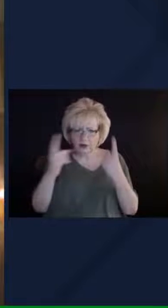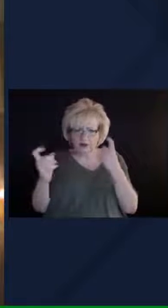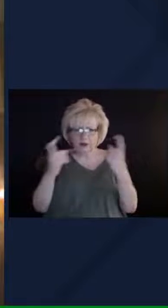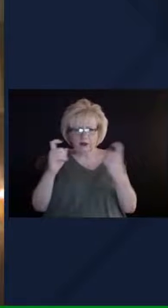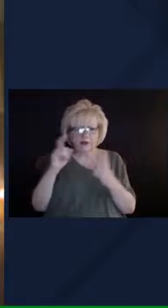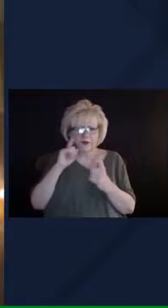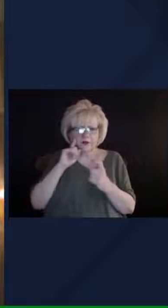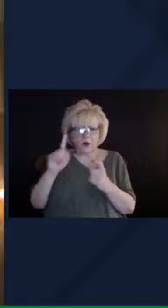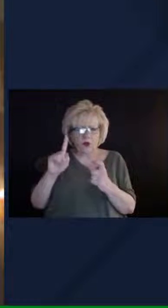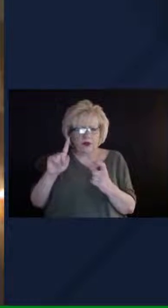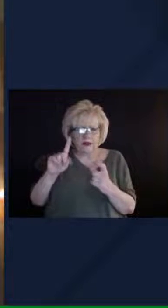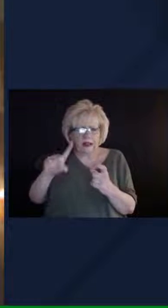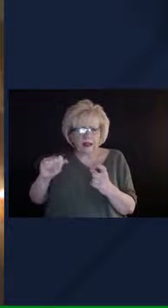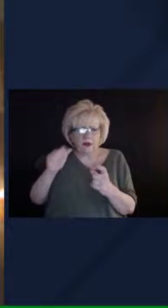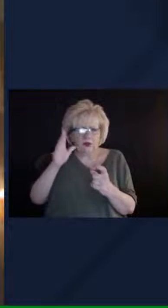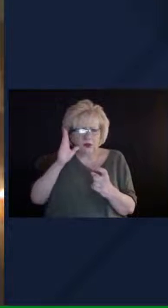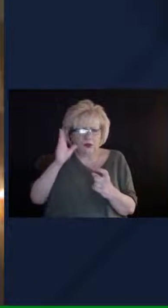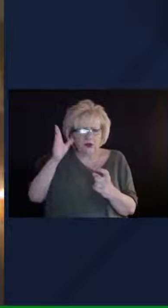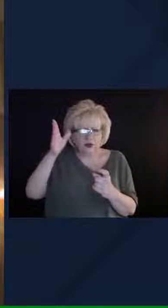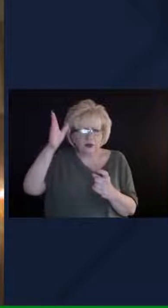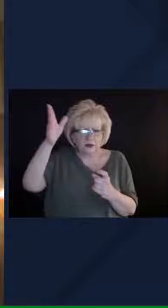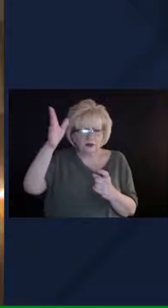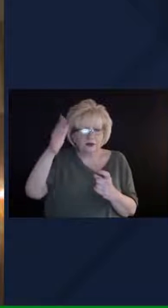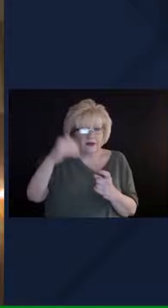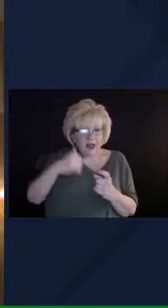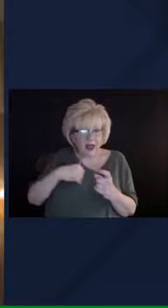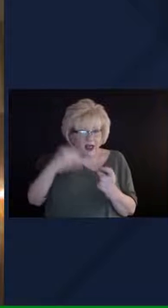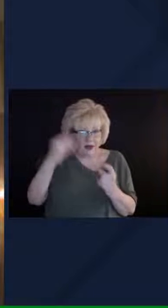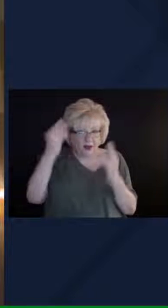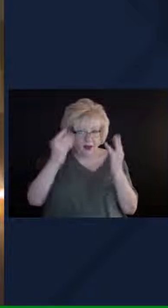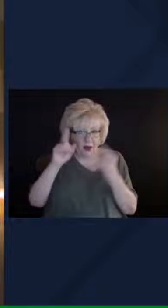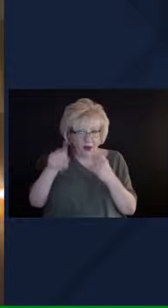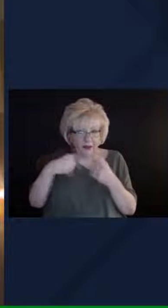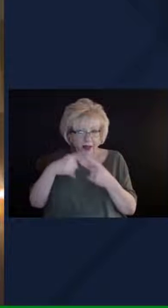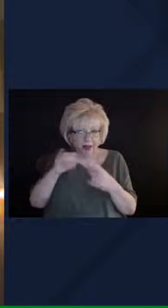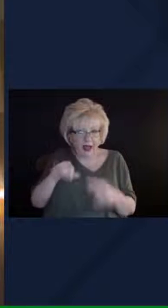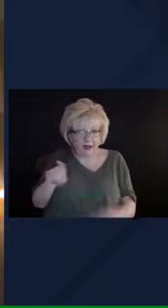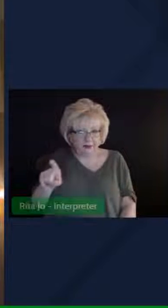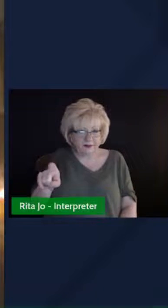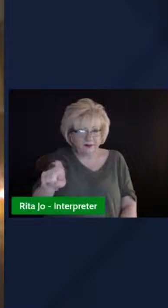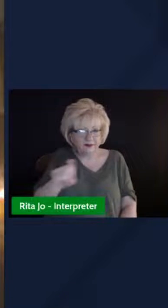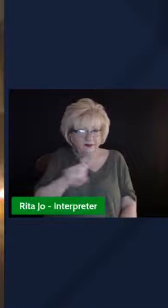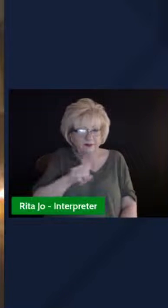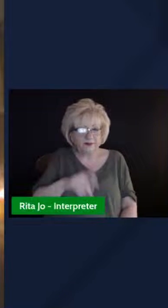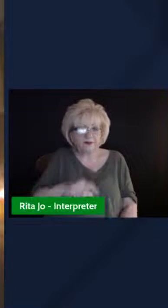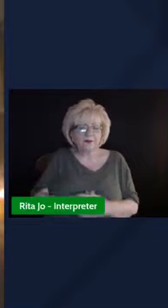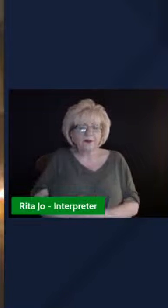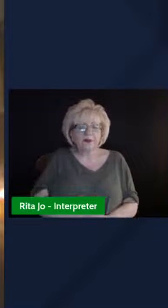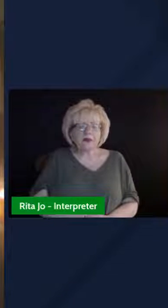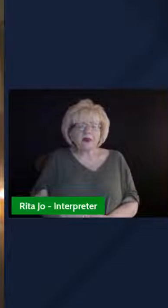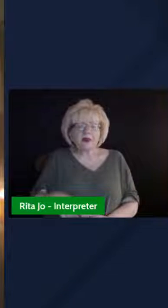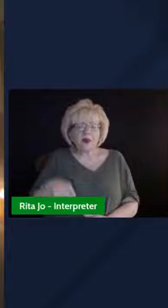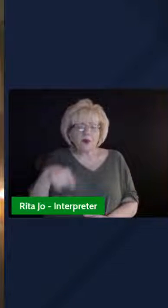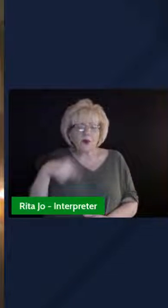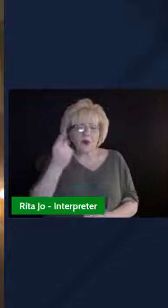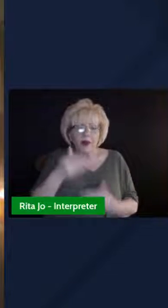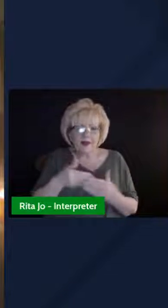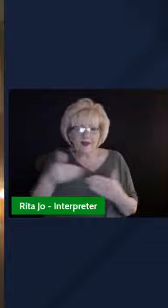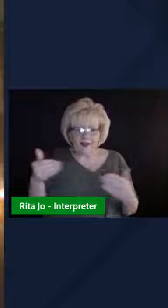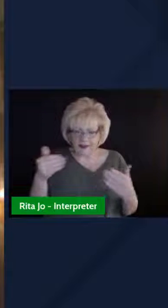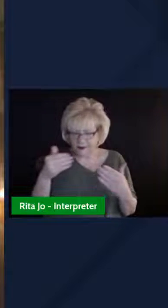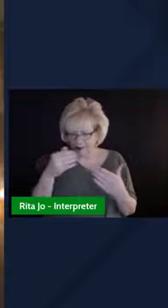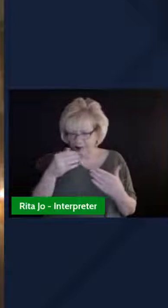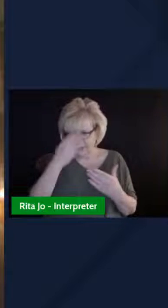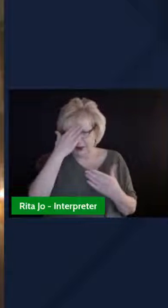future? Have we thought about that? One of the things I like to say about oppressive